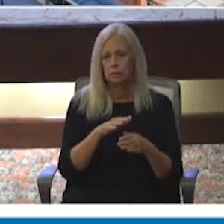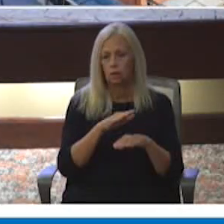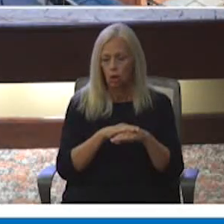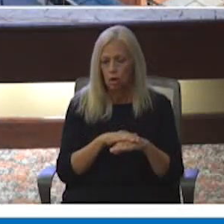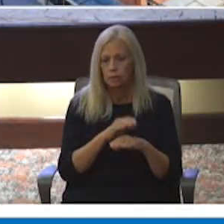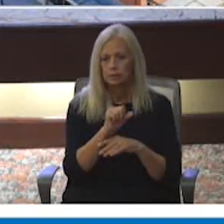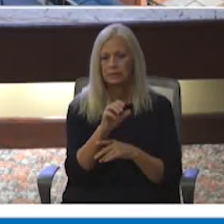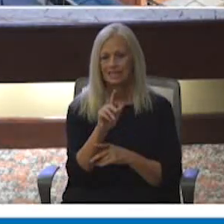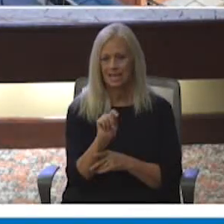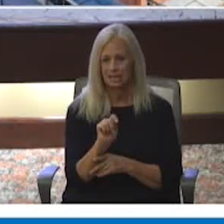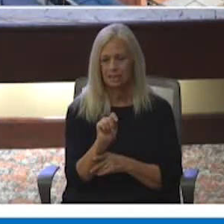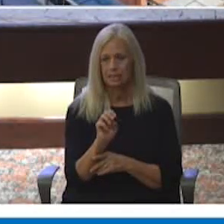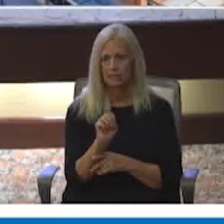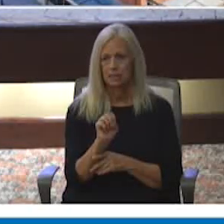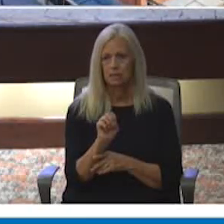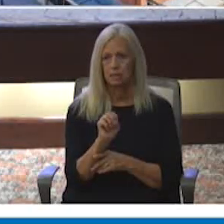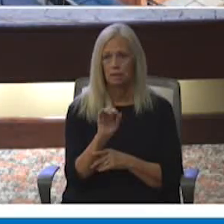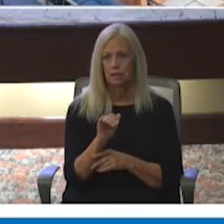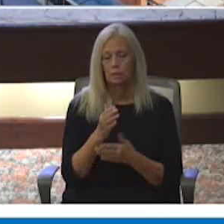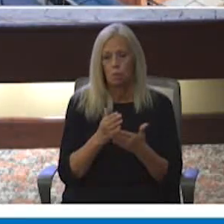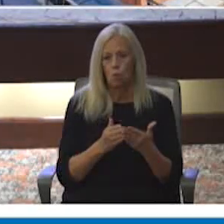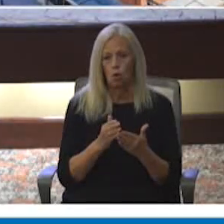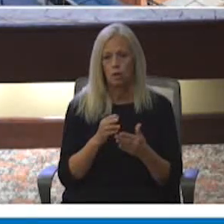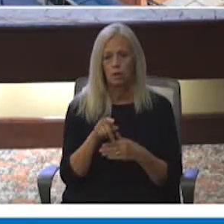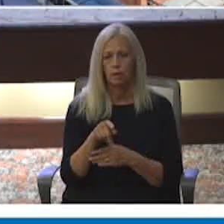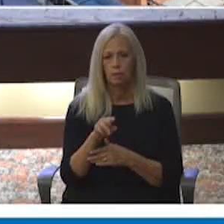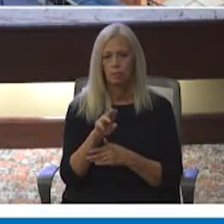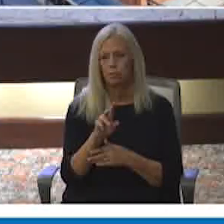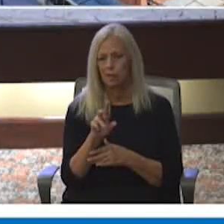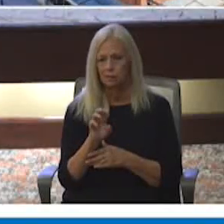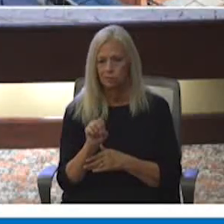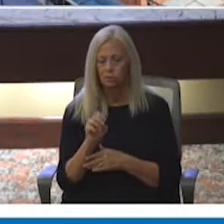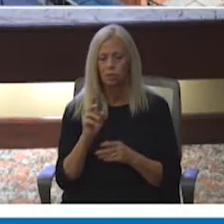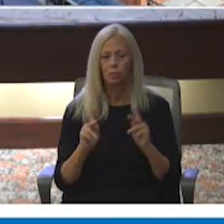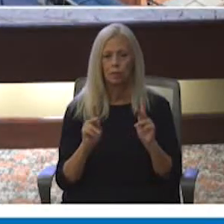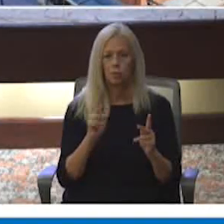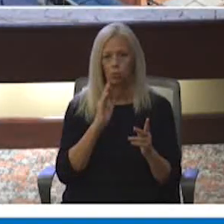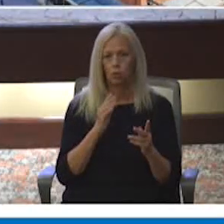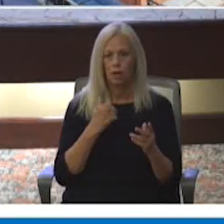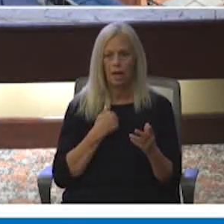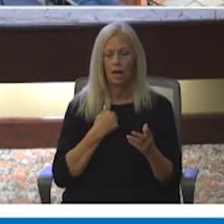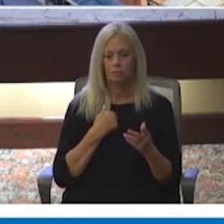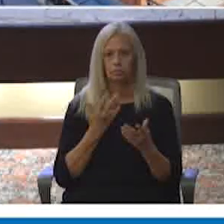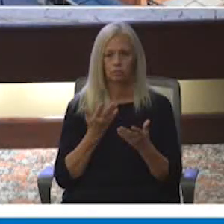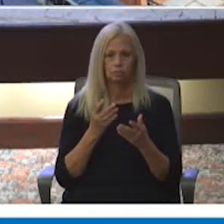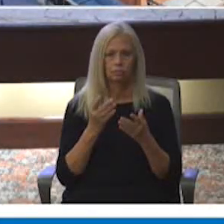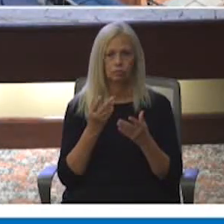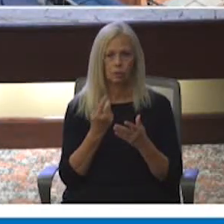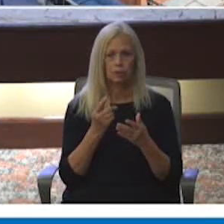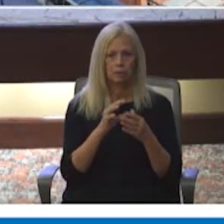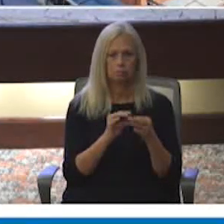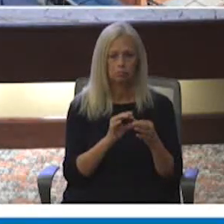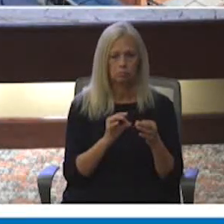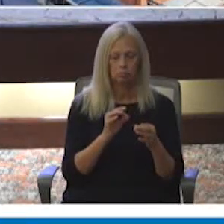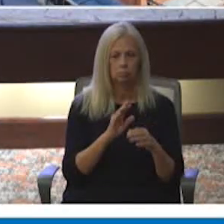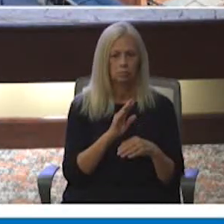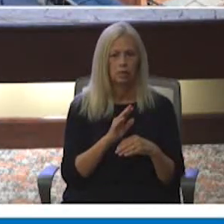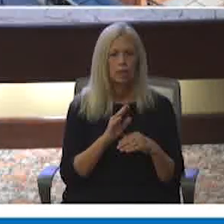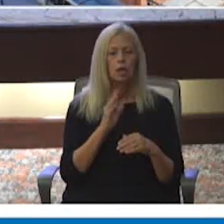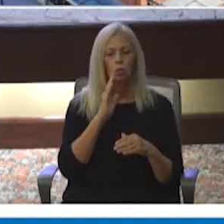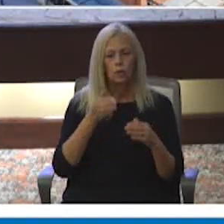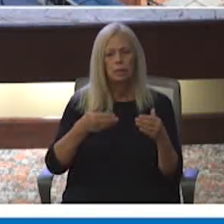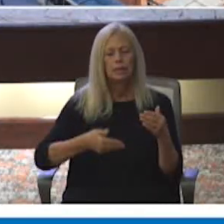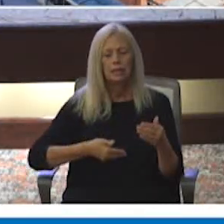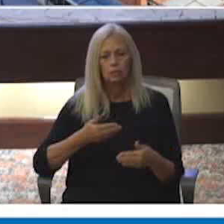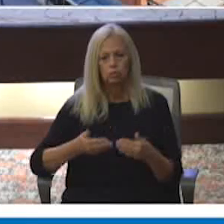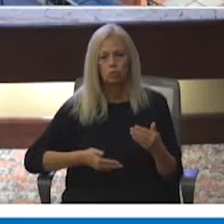this is probably a piece of the puzzle that, a lot of constituents will have something to say about. But this will, over time, introduce